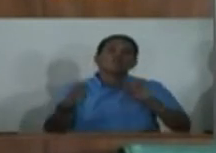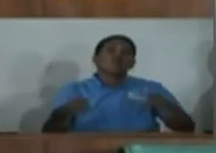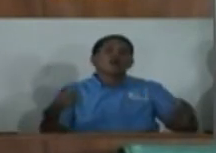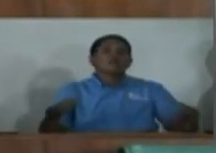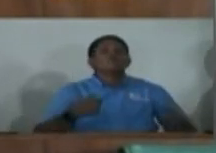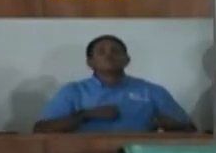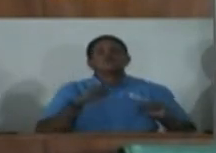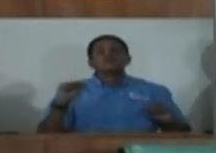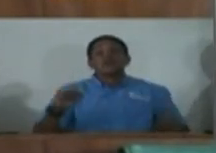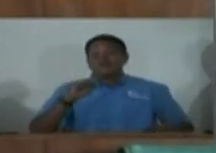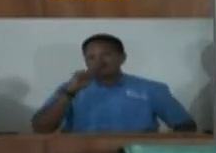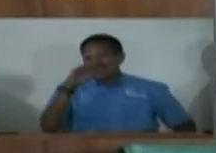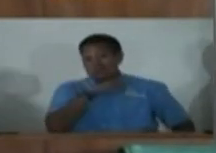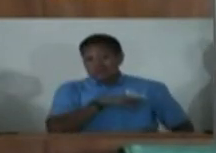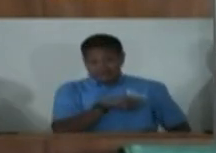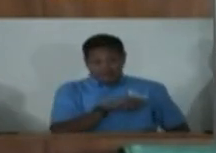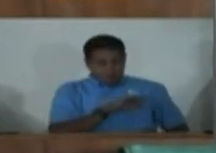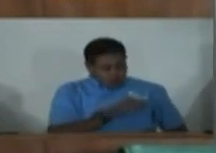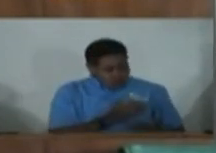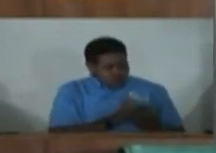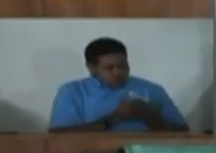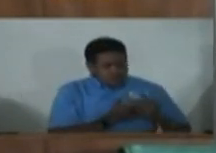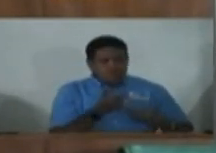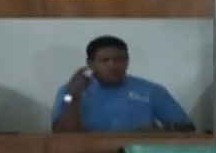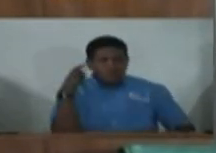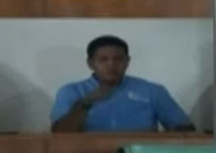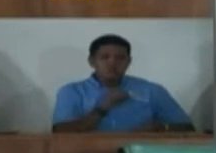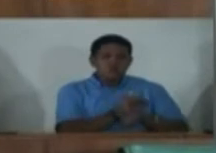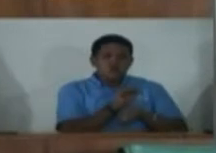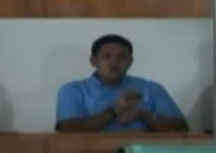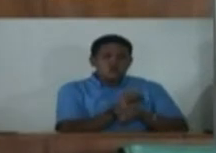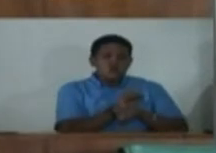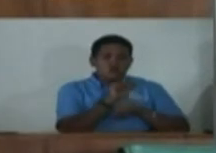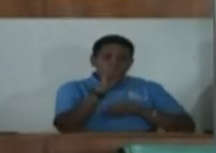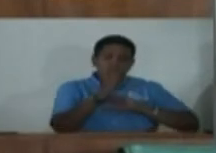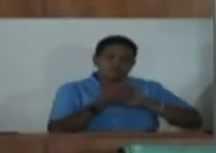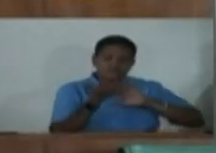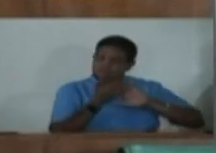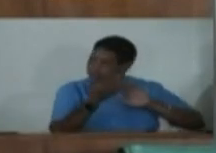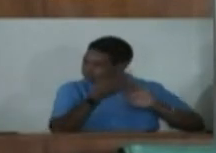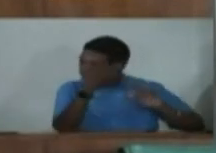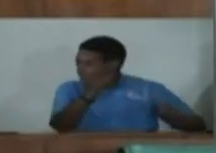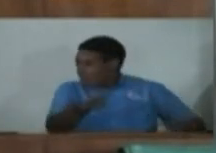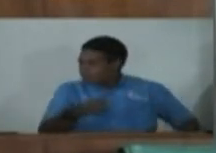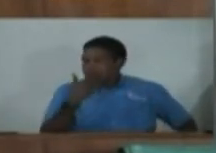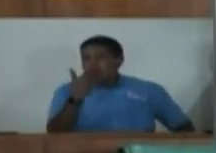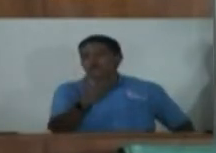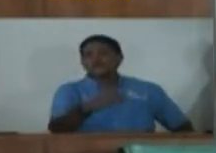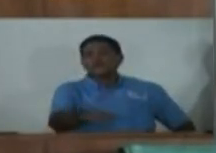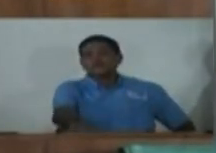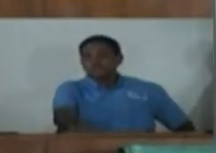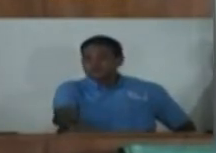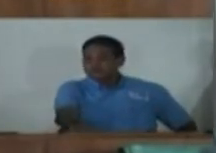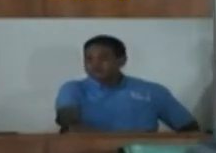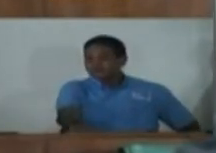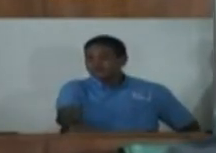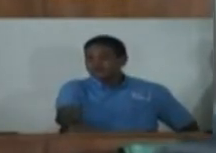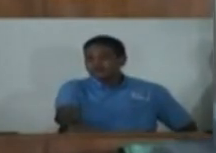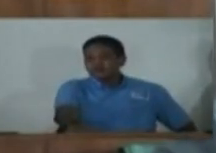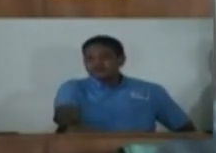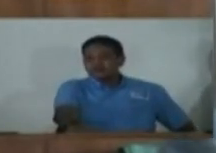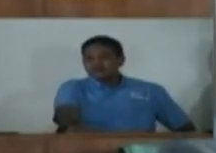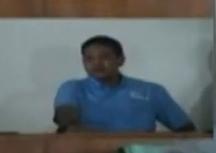can really benefit from the work that has gone on before. Thank you.